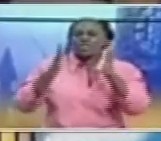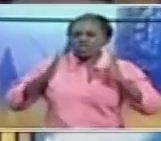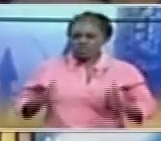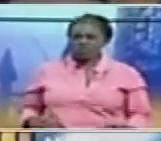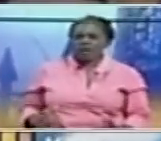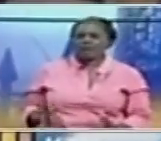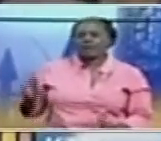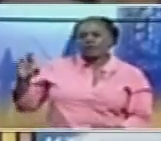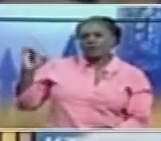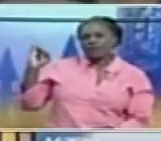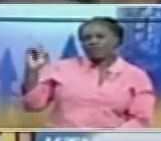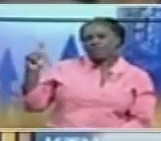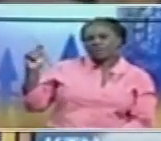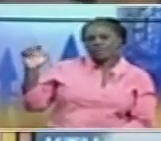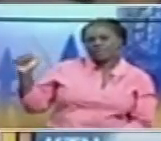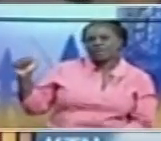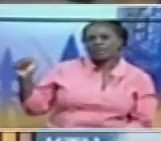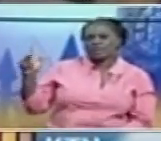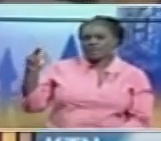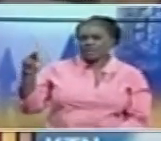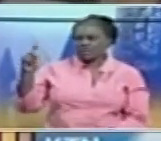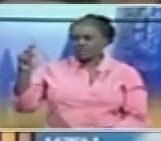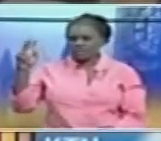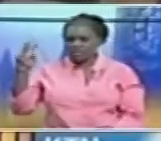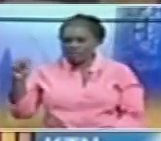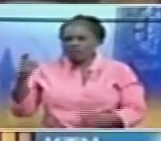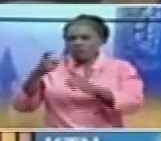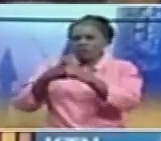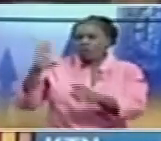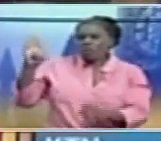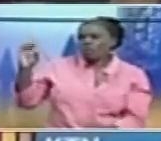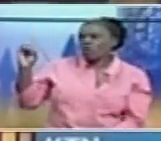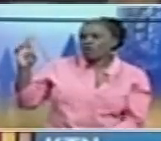Rita Tinina, KTN, at the Borana Conservancy, Laikipia County.